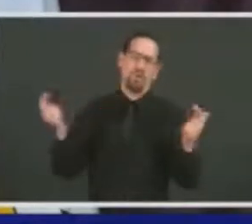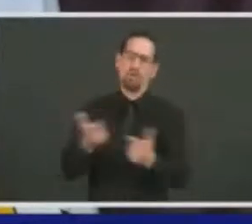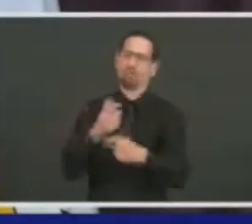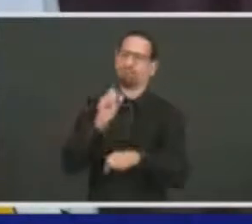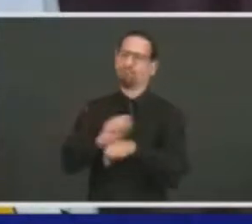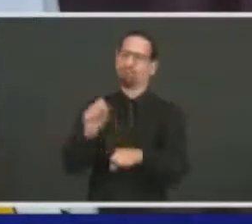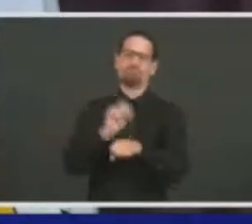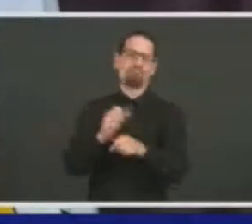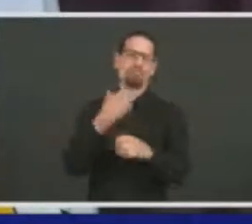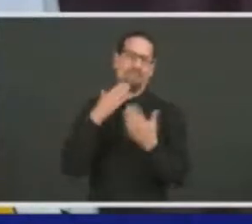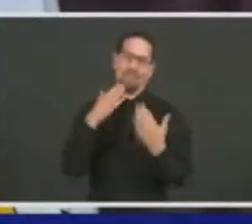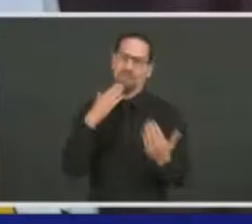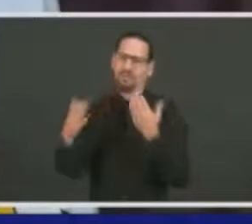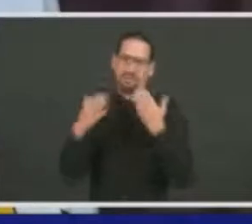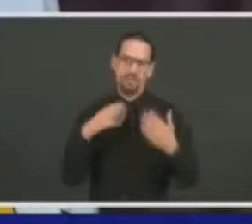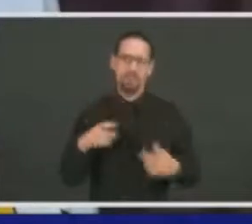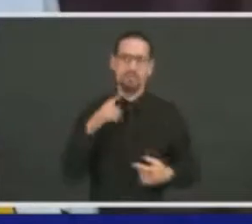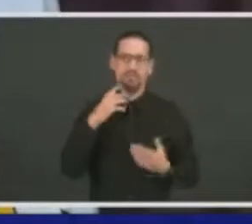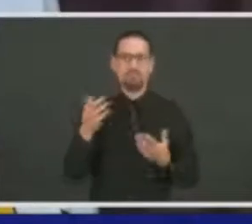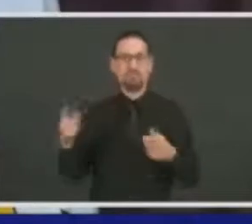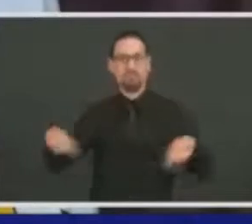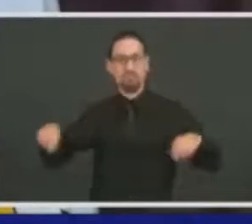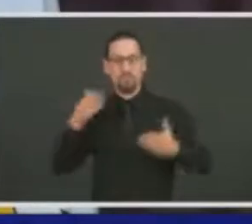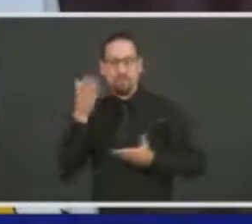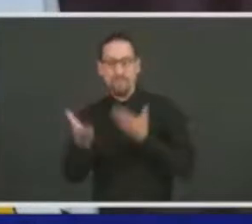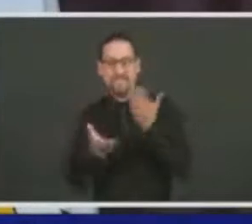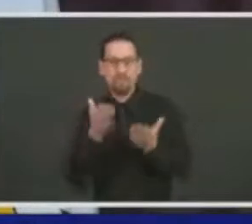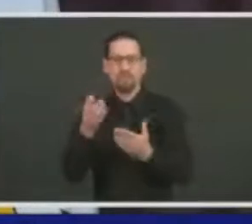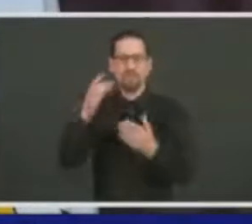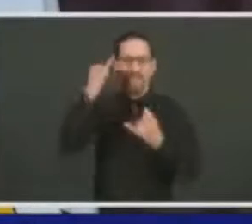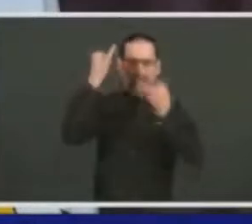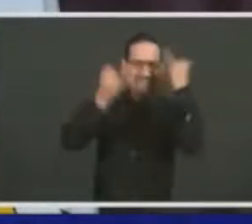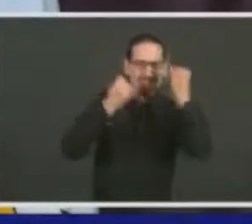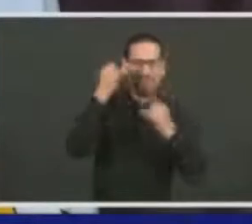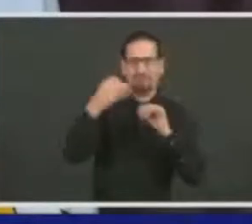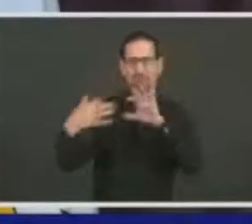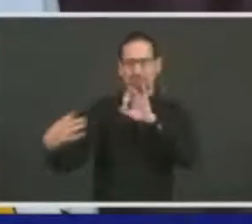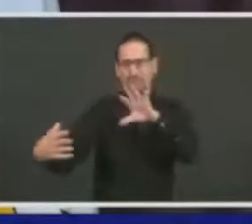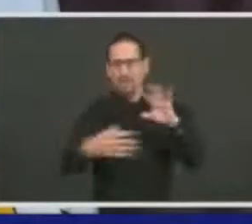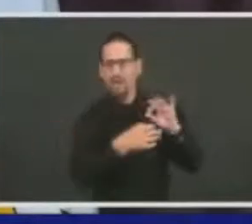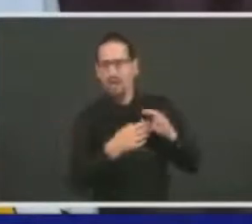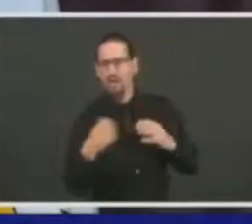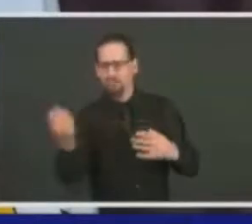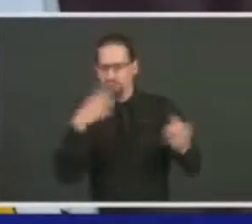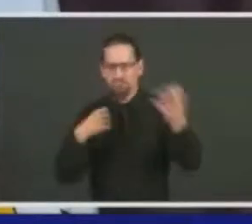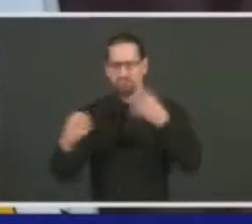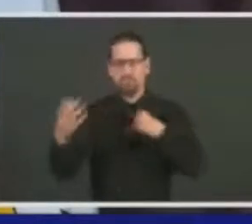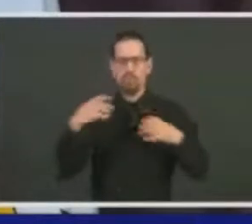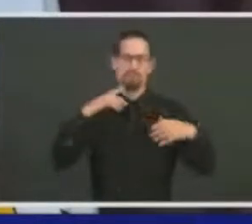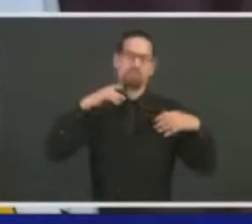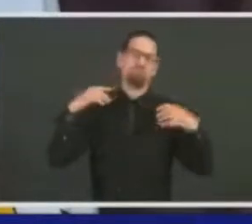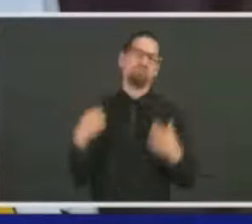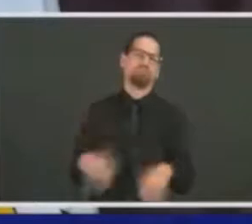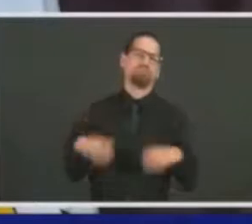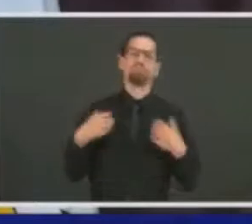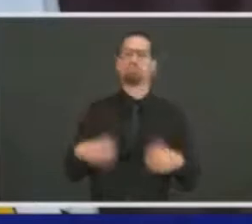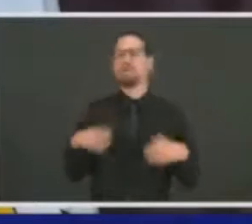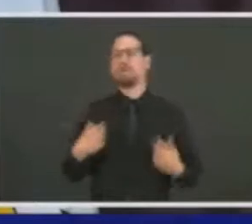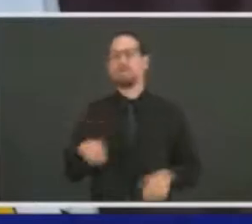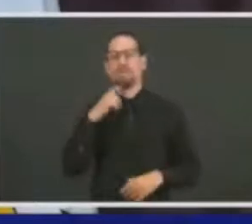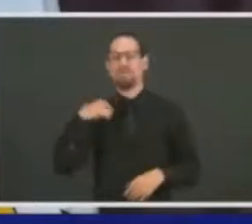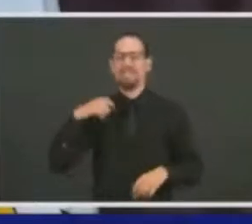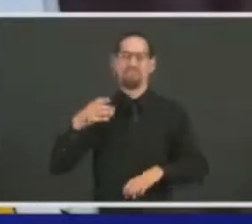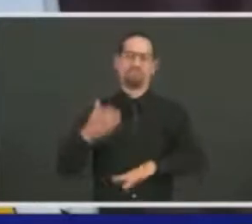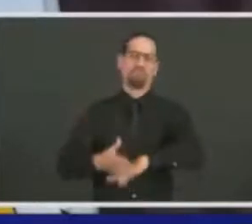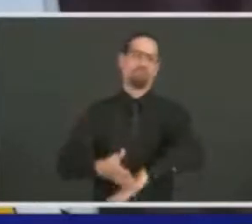additional input on what we can do strategically and thoughtfully and carefully to advance reopening